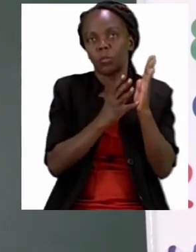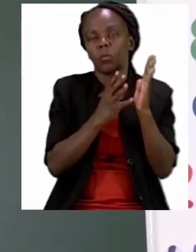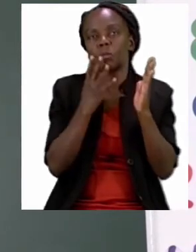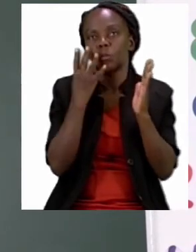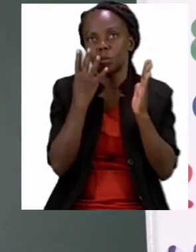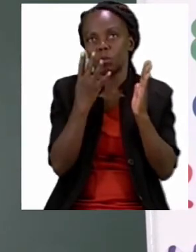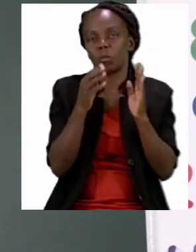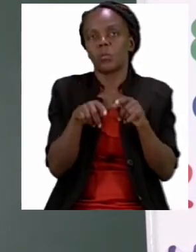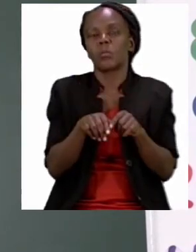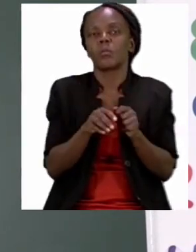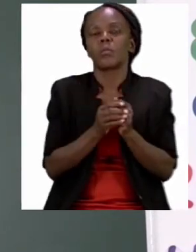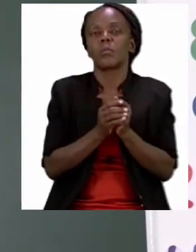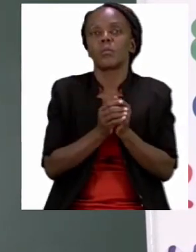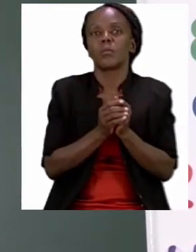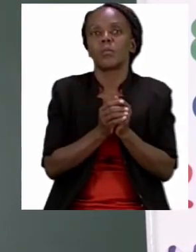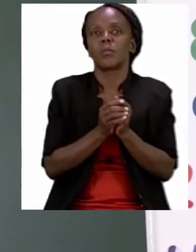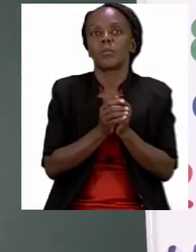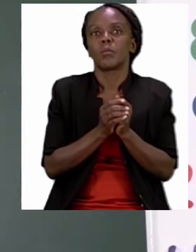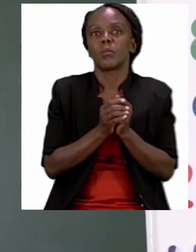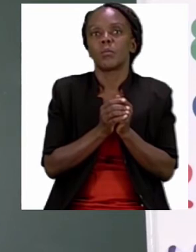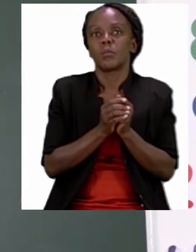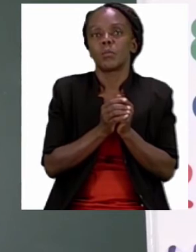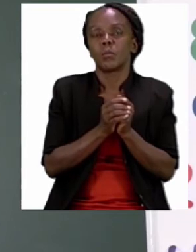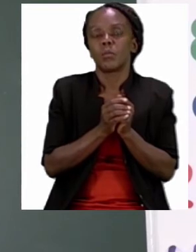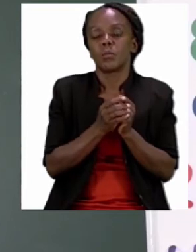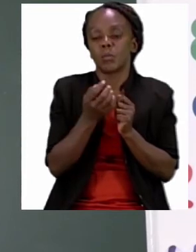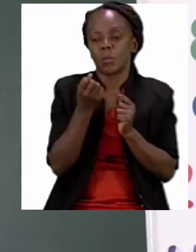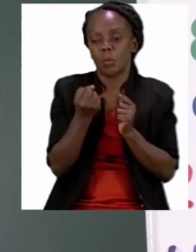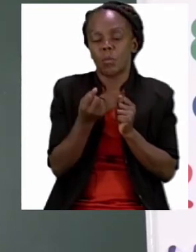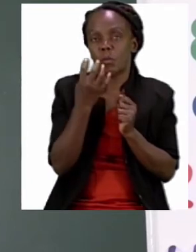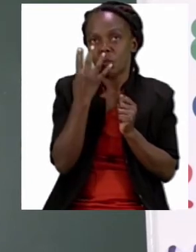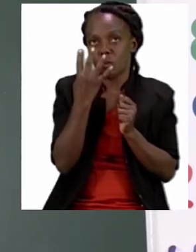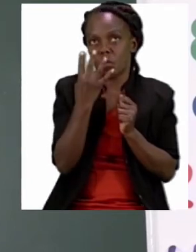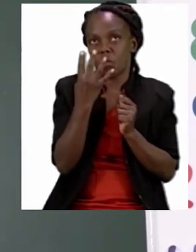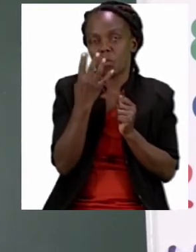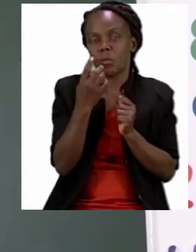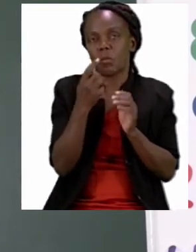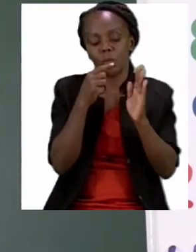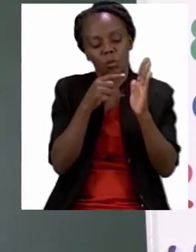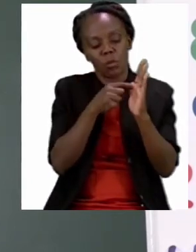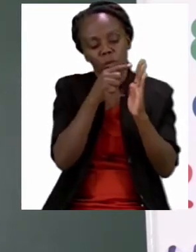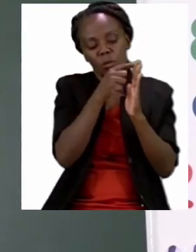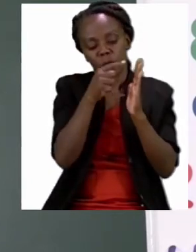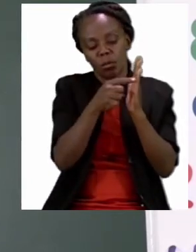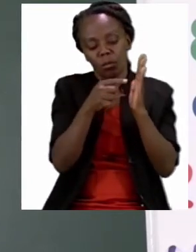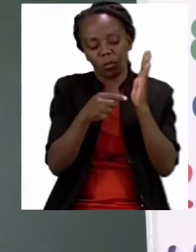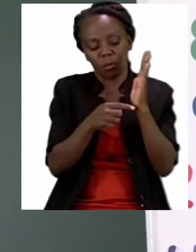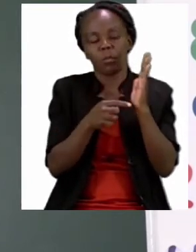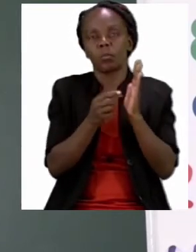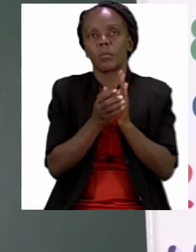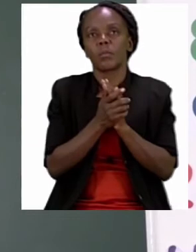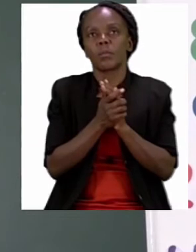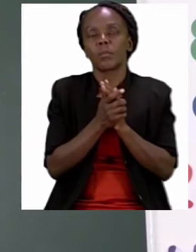1, 2, 3, 4. So the square has four sides. The square also has